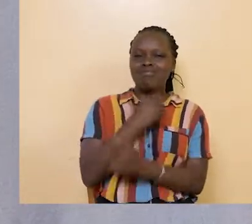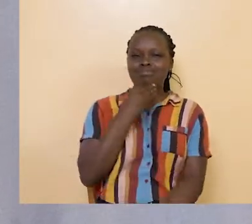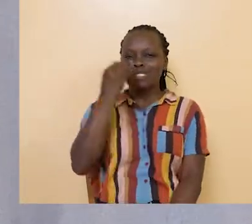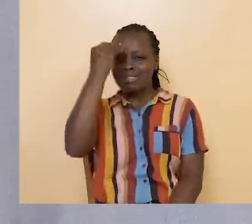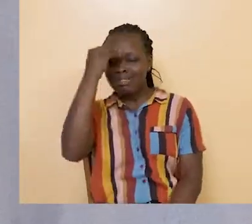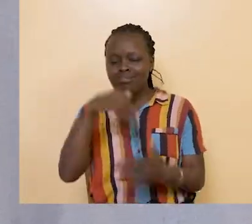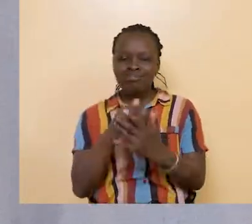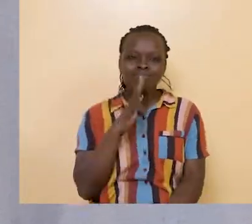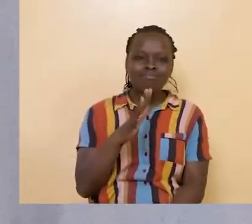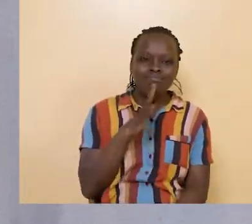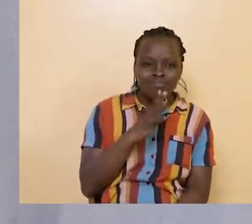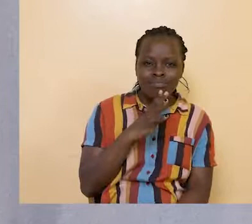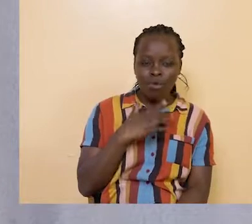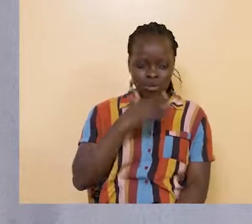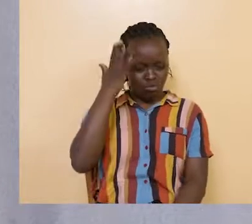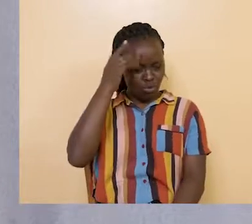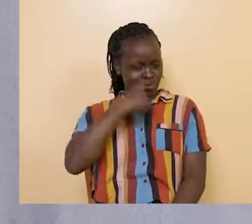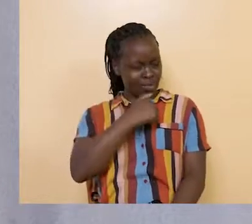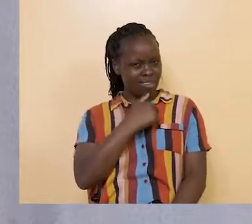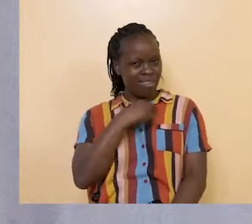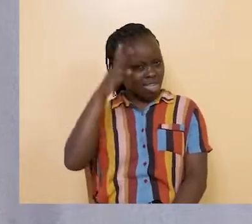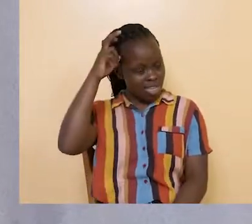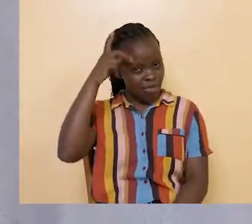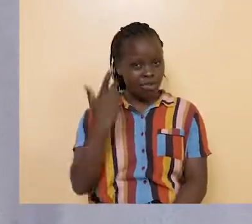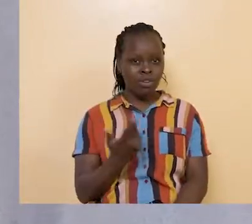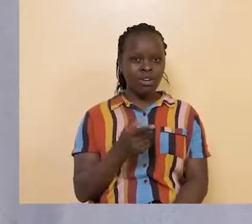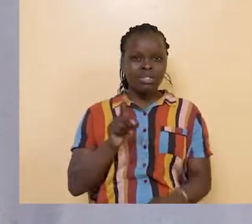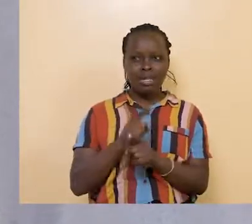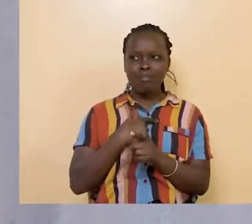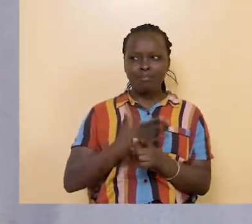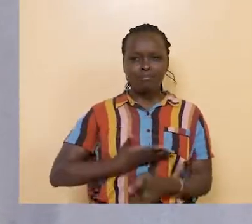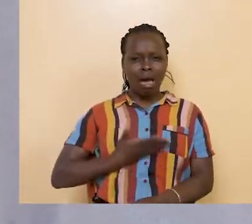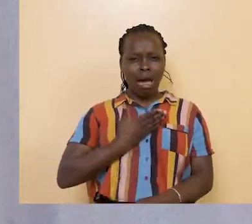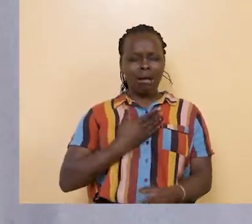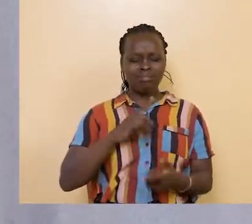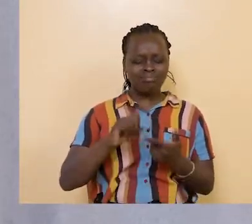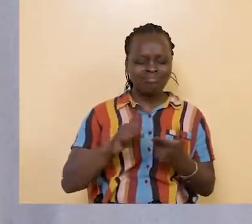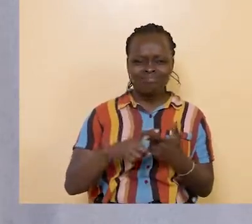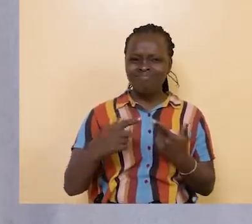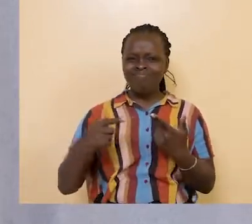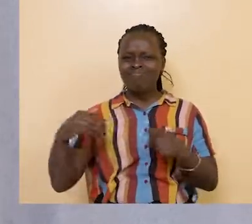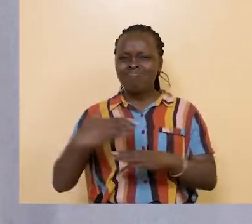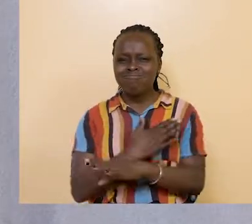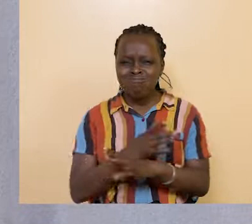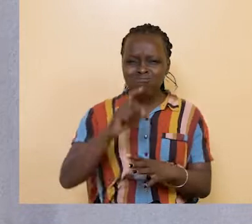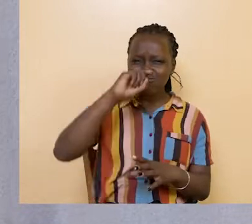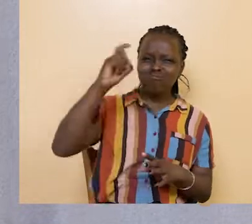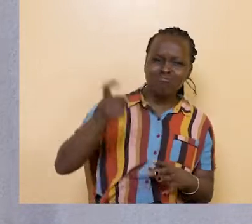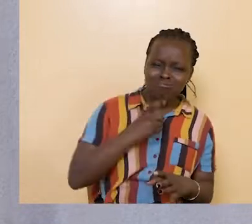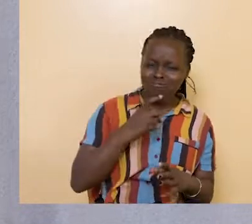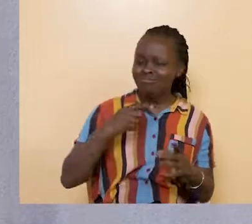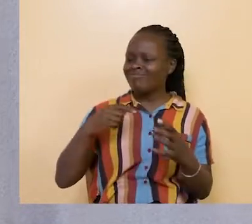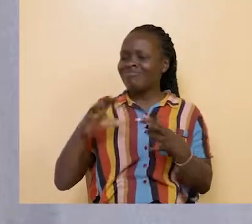speech, in the intentions of our hearts, and the roots of anger, malice, slander, jealousy,